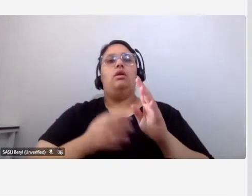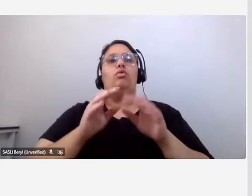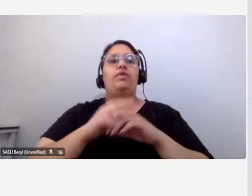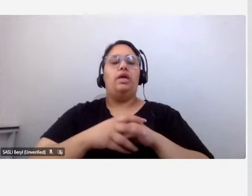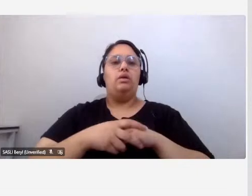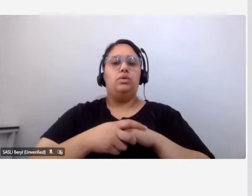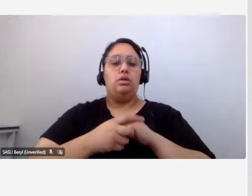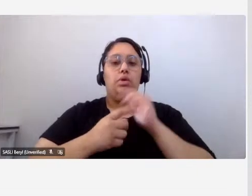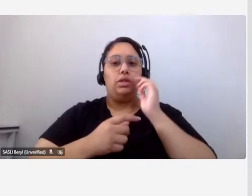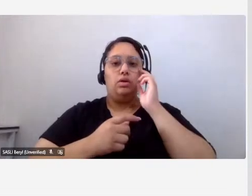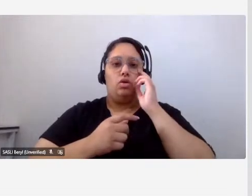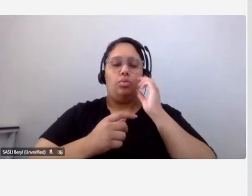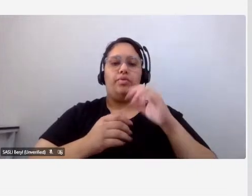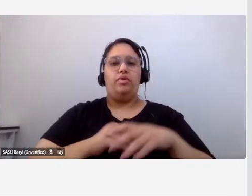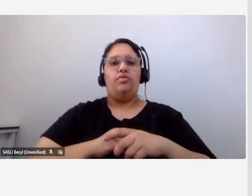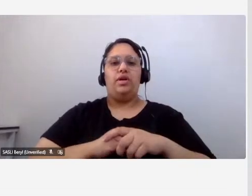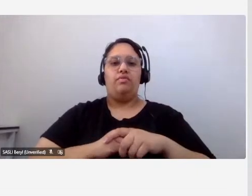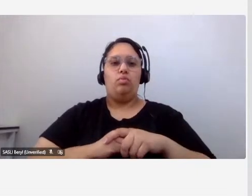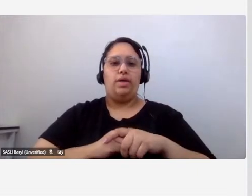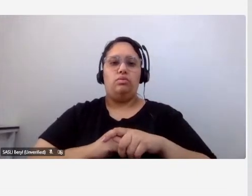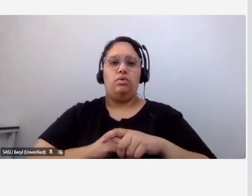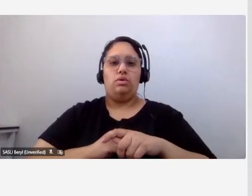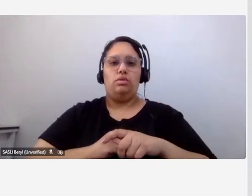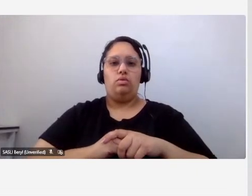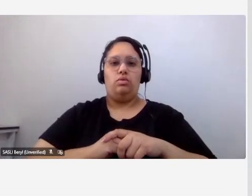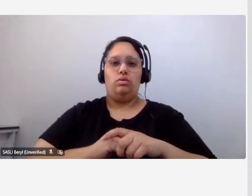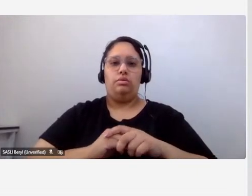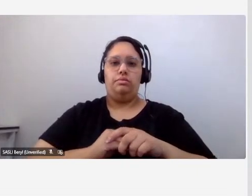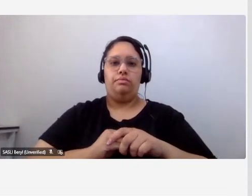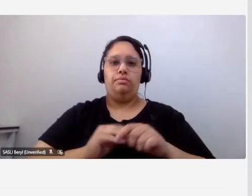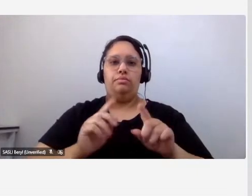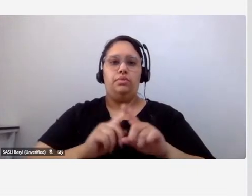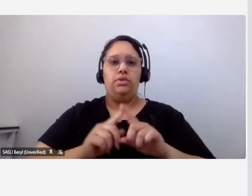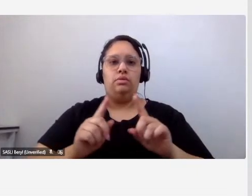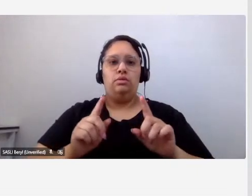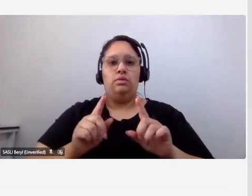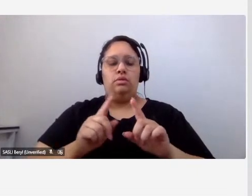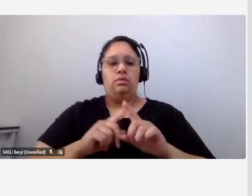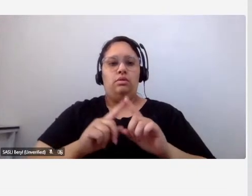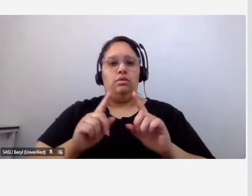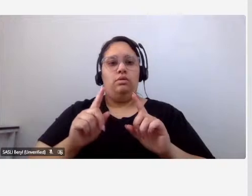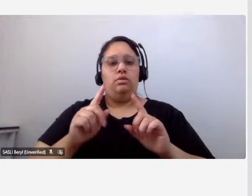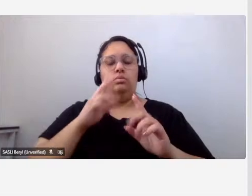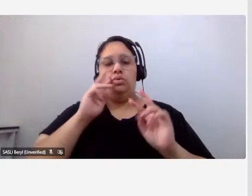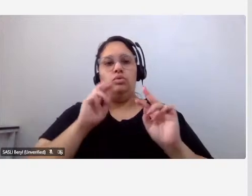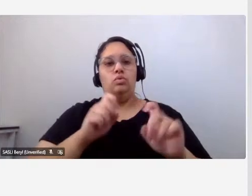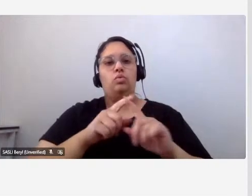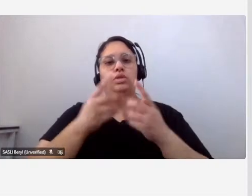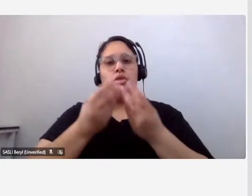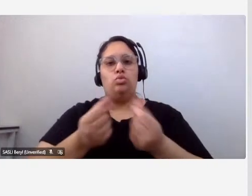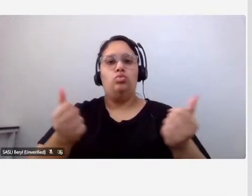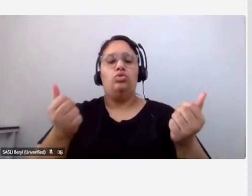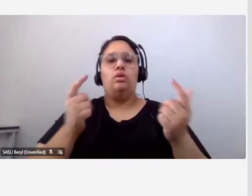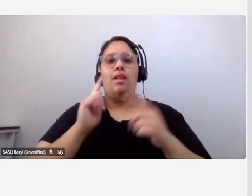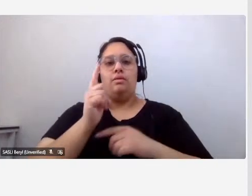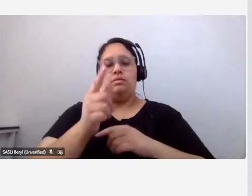if we can have a response, and if remember, what I think we can also do is also look at the resolution later on, but let's hear a